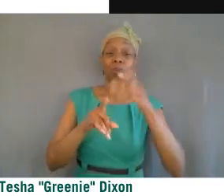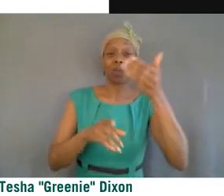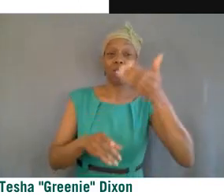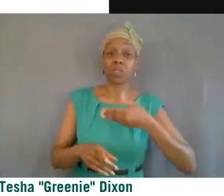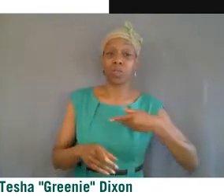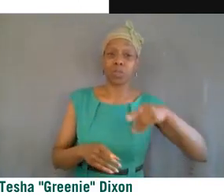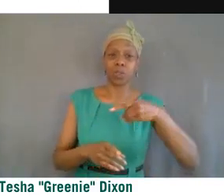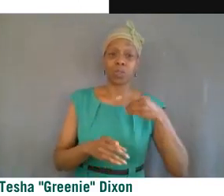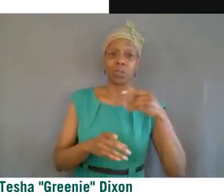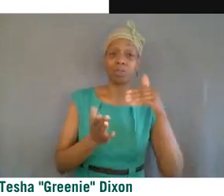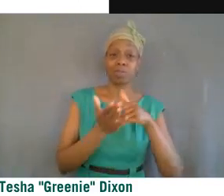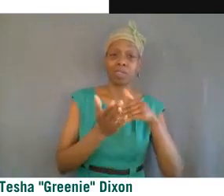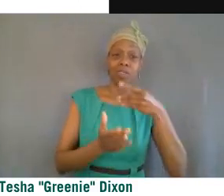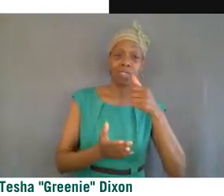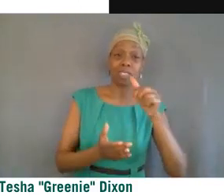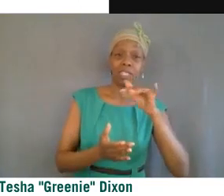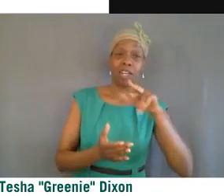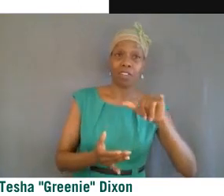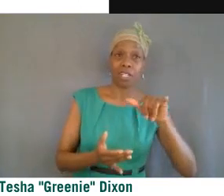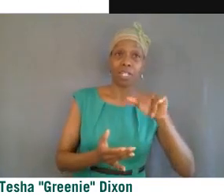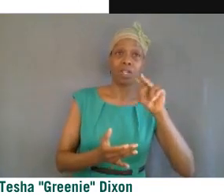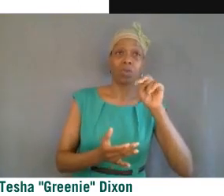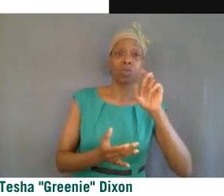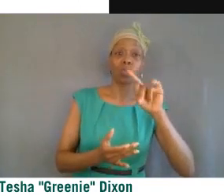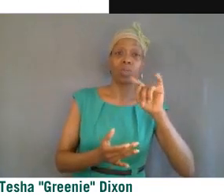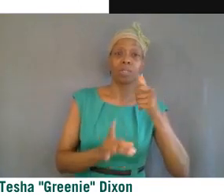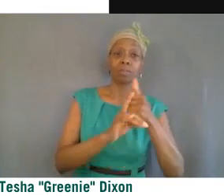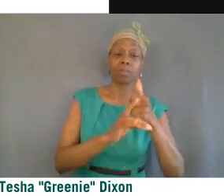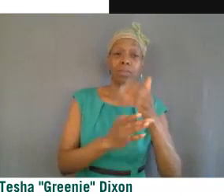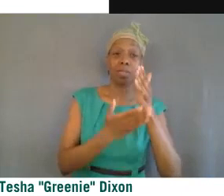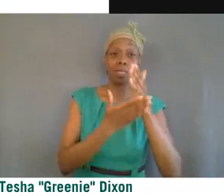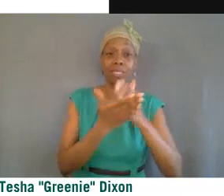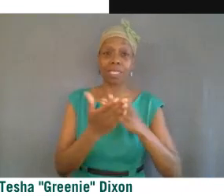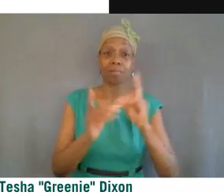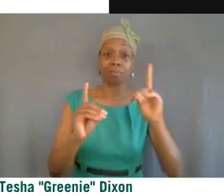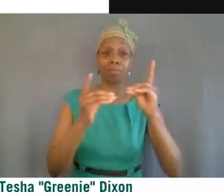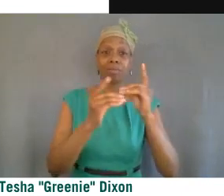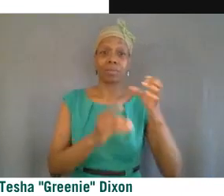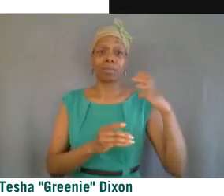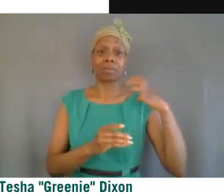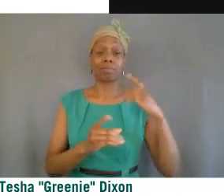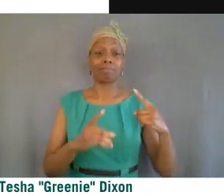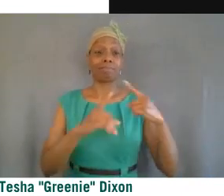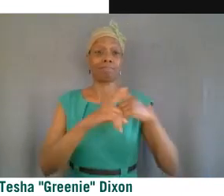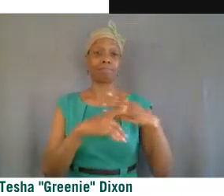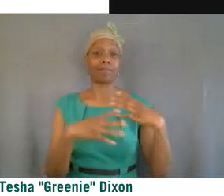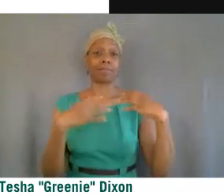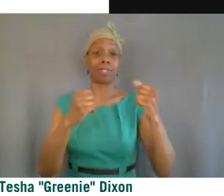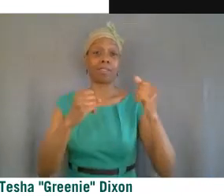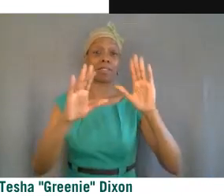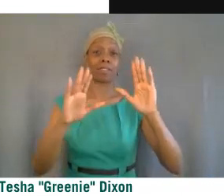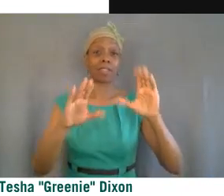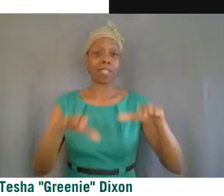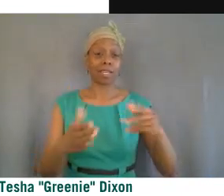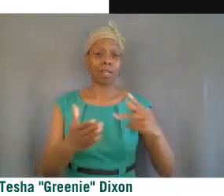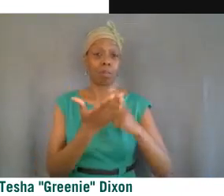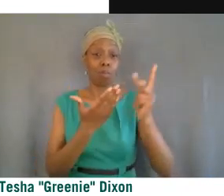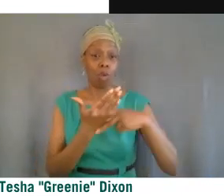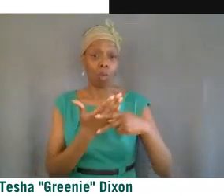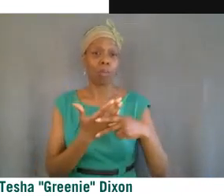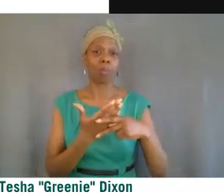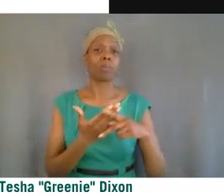Gary Norris. Dr. Norris is the Section and Division Chief of the Complex Healthcare Program, and he is an internist